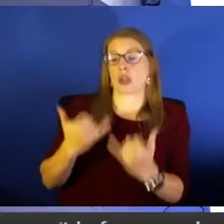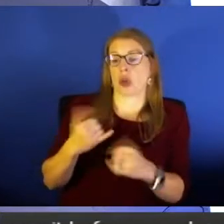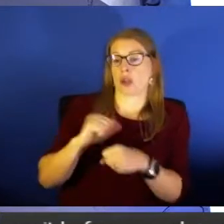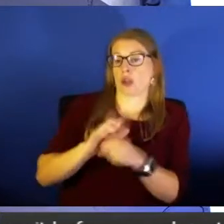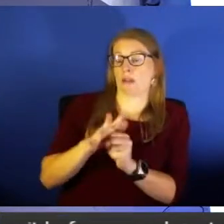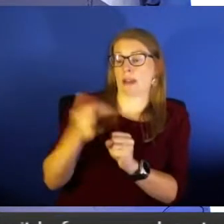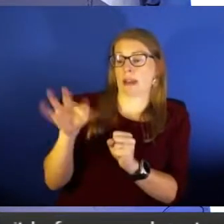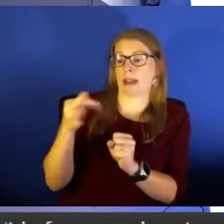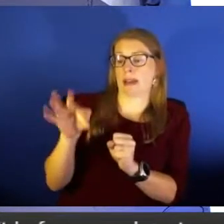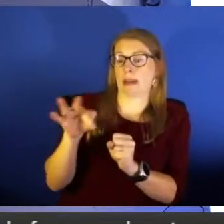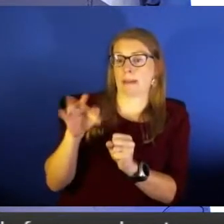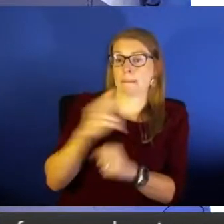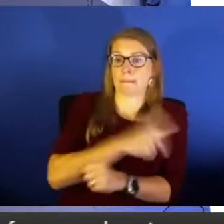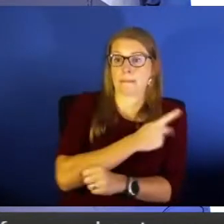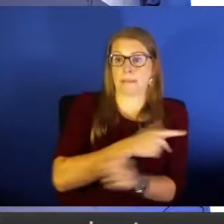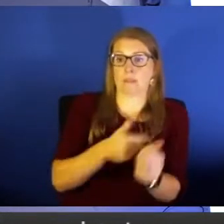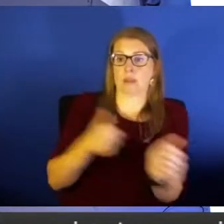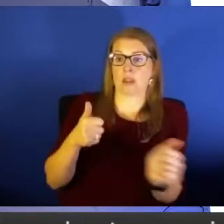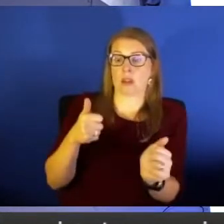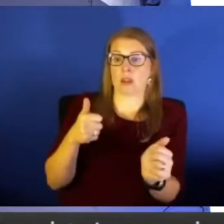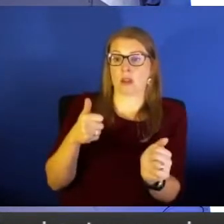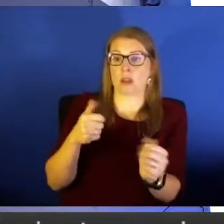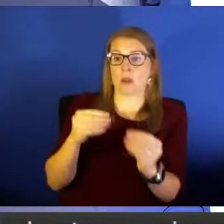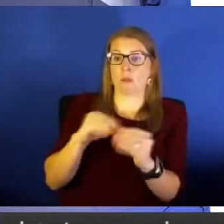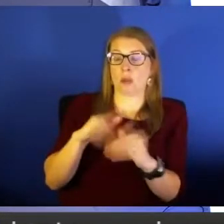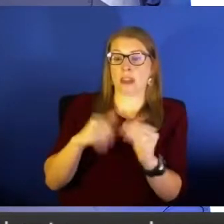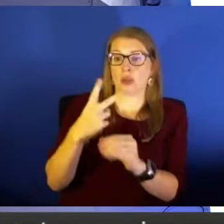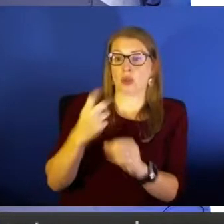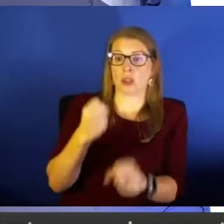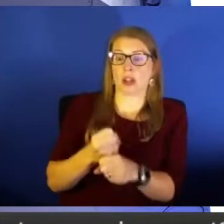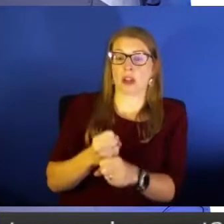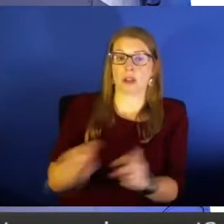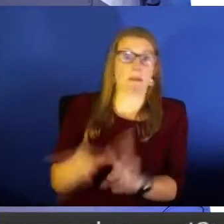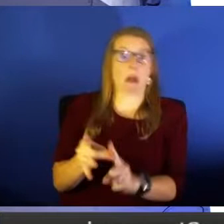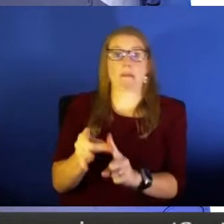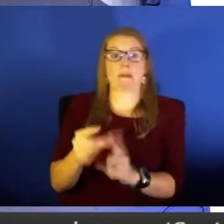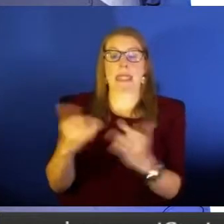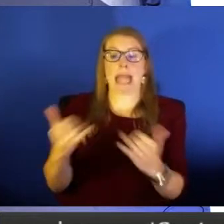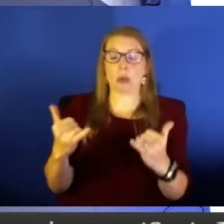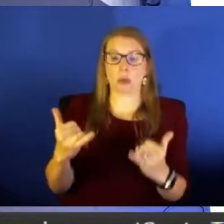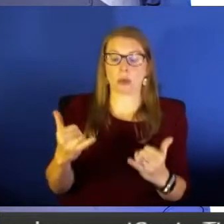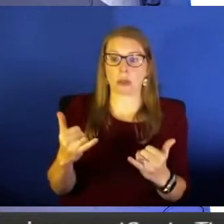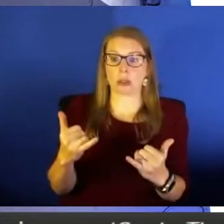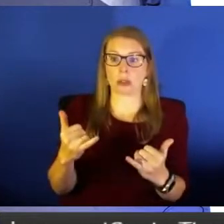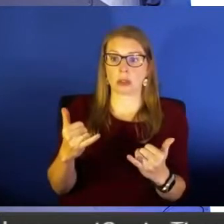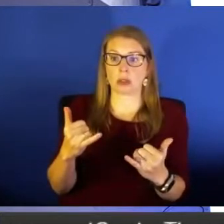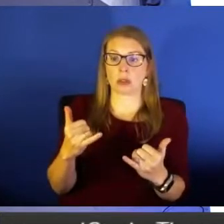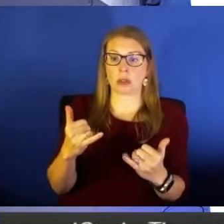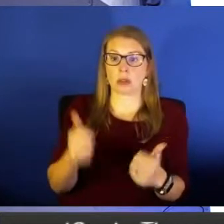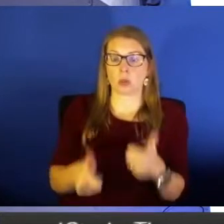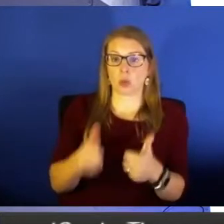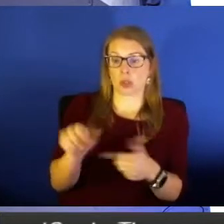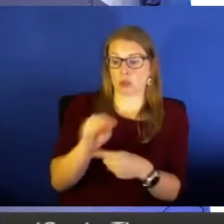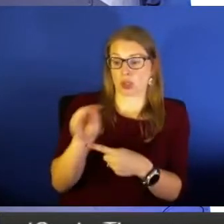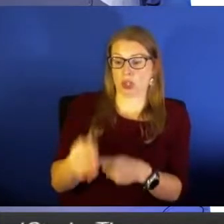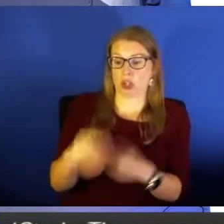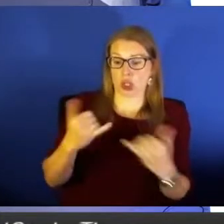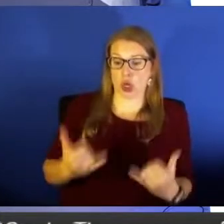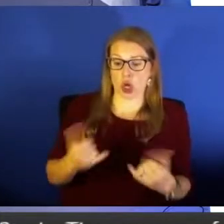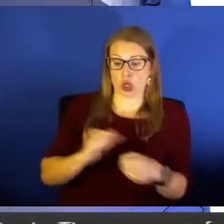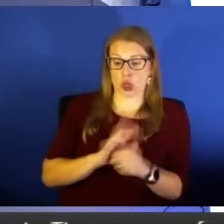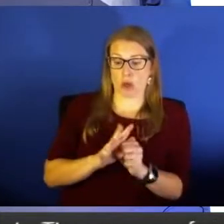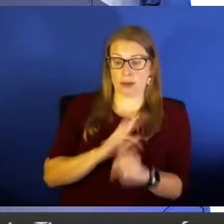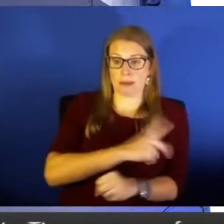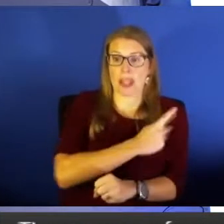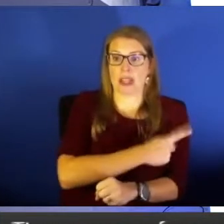avoided the virus for more than 2 years, only to catch it now. What percentage of current COVID patients have